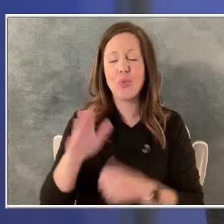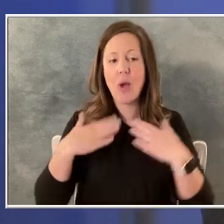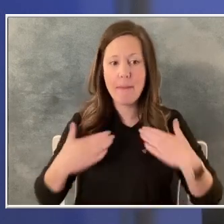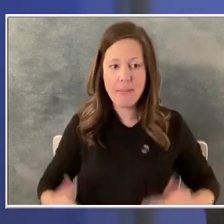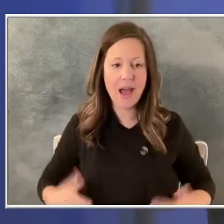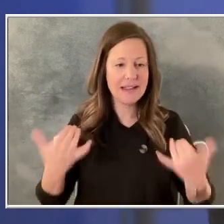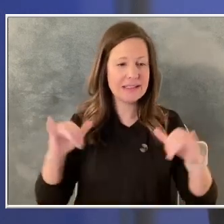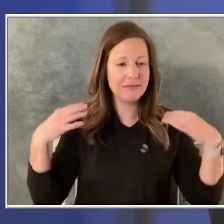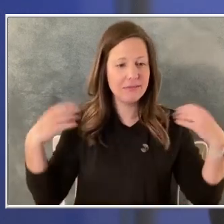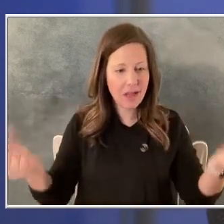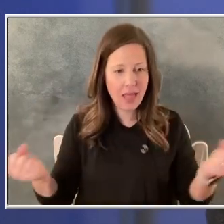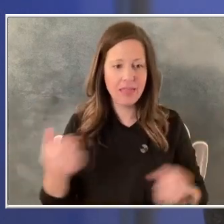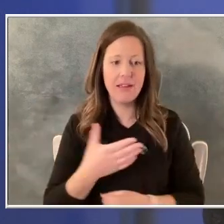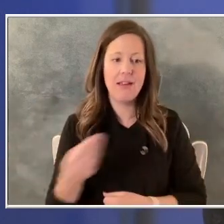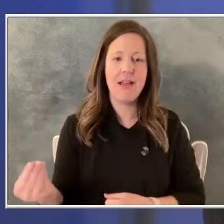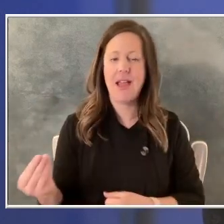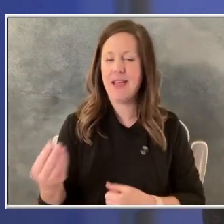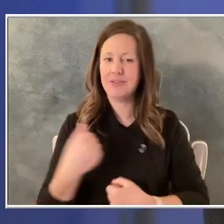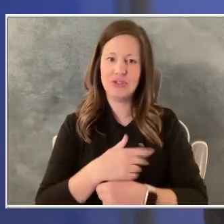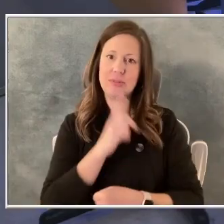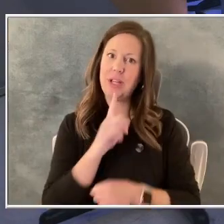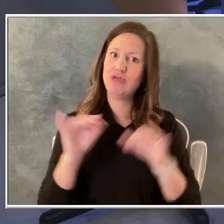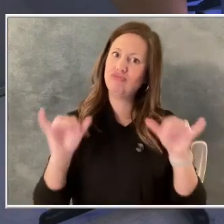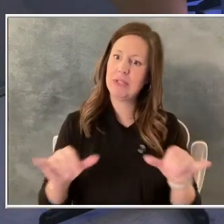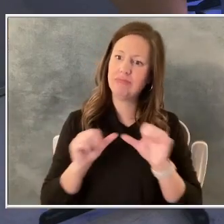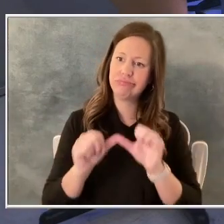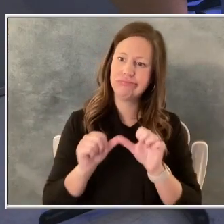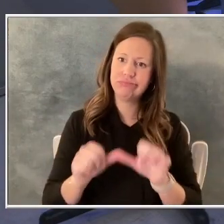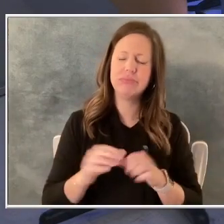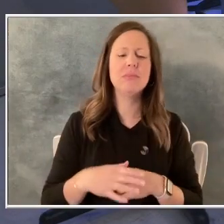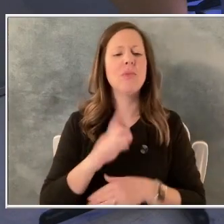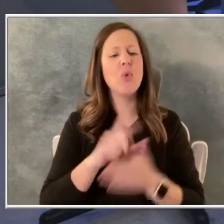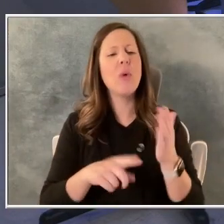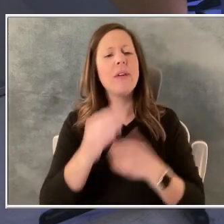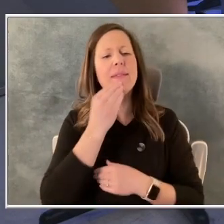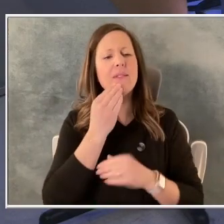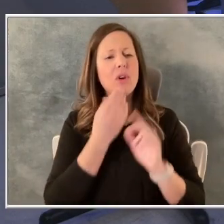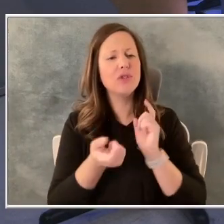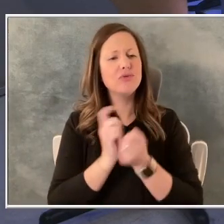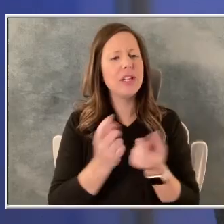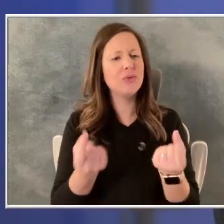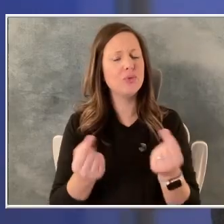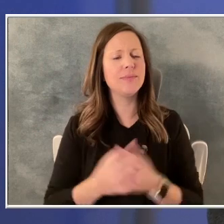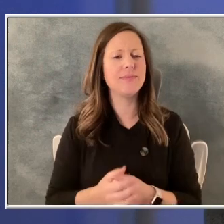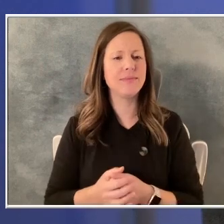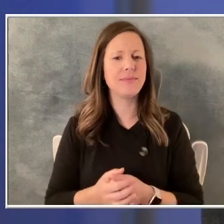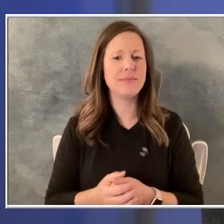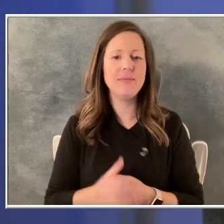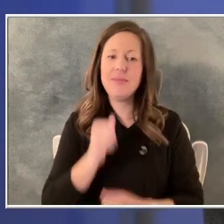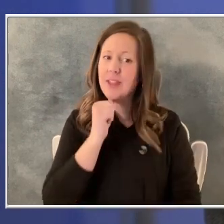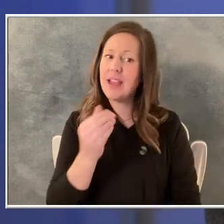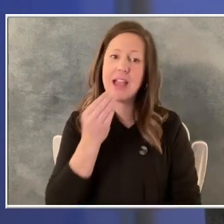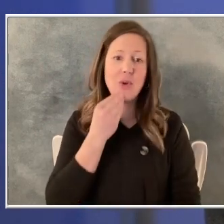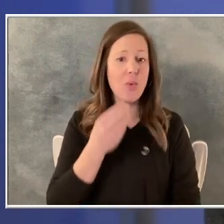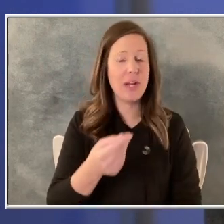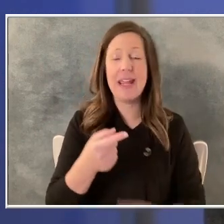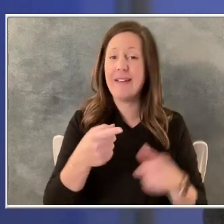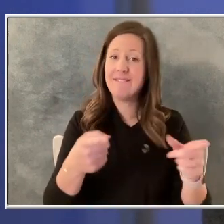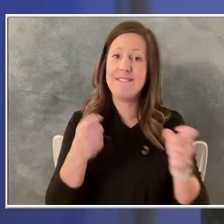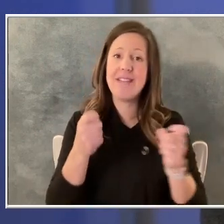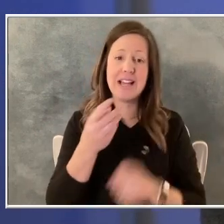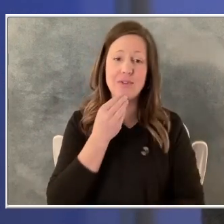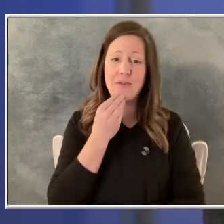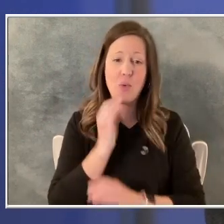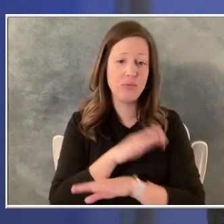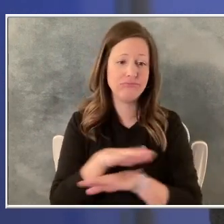just help your body stay in shape. What diet changes have you made? So I don't eat any fast food anymore. I don't touch